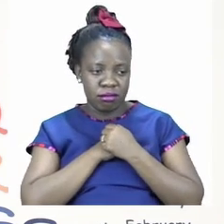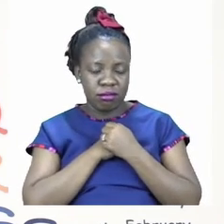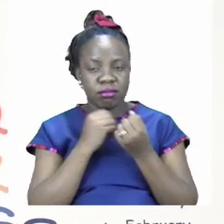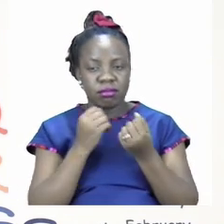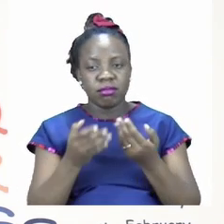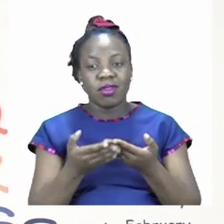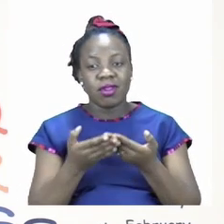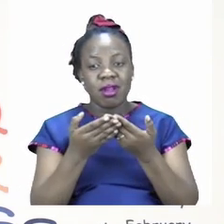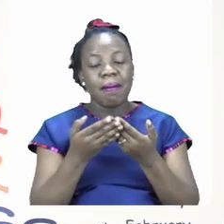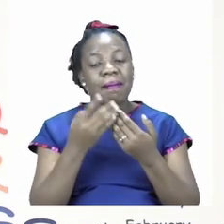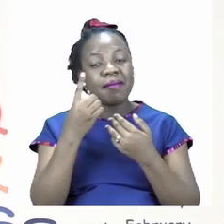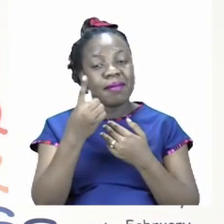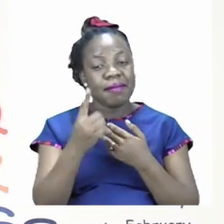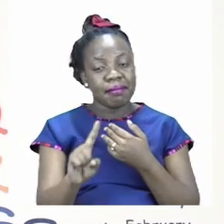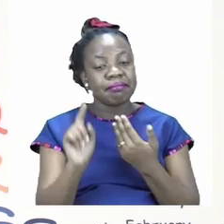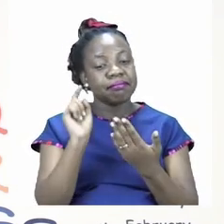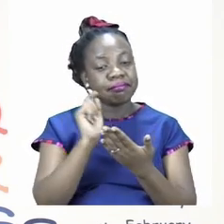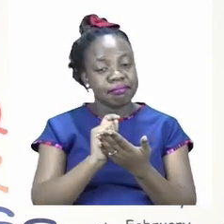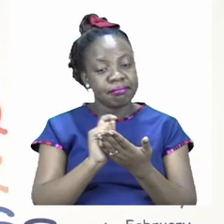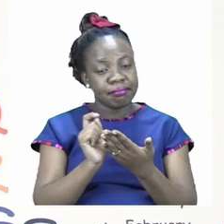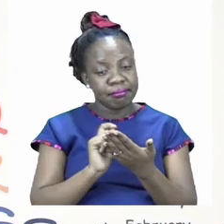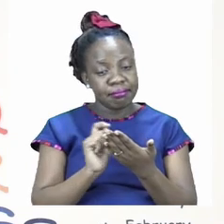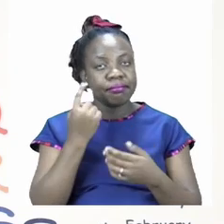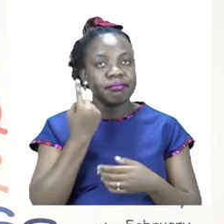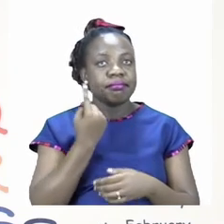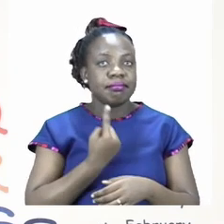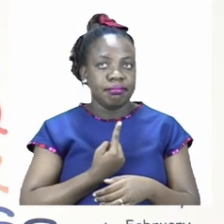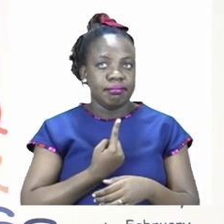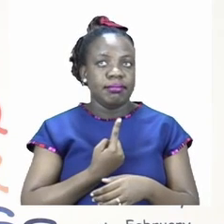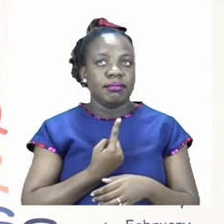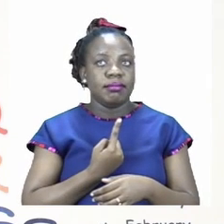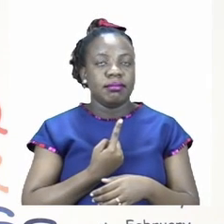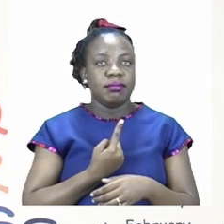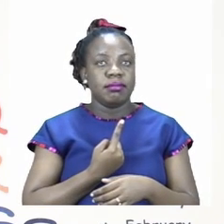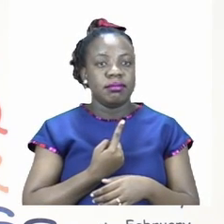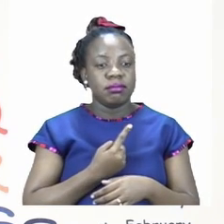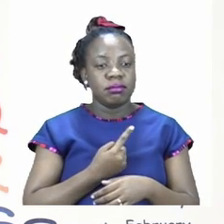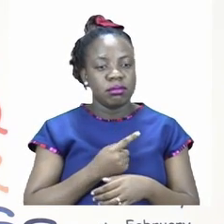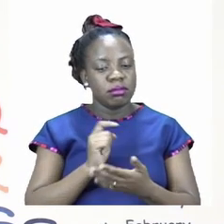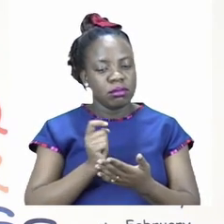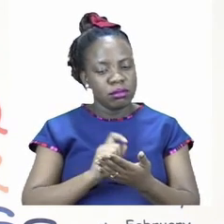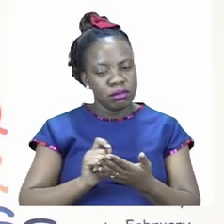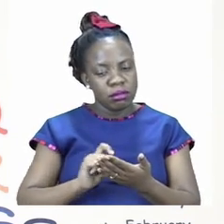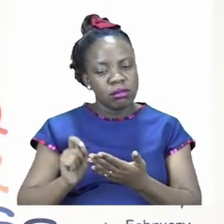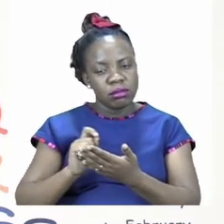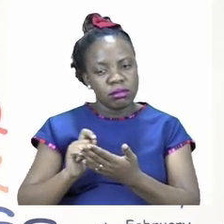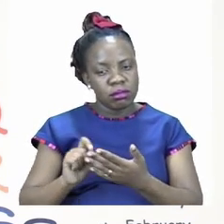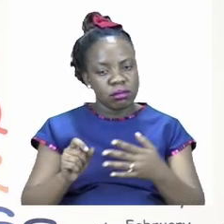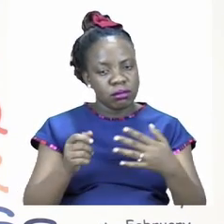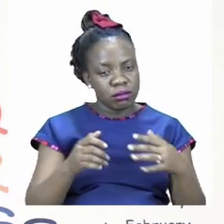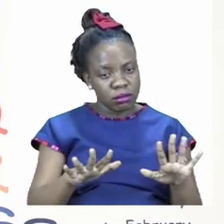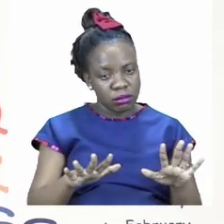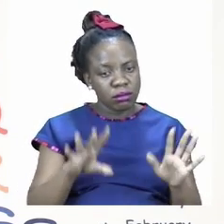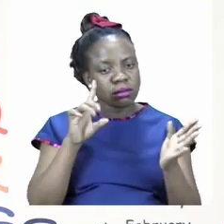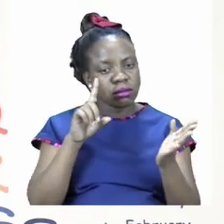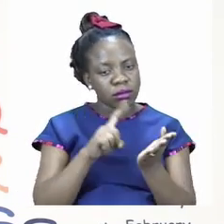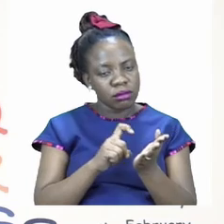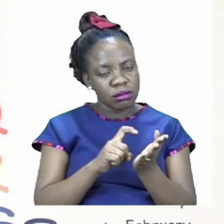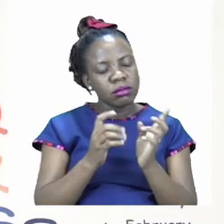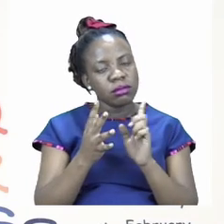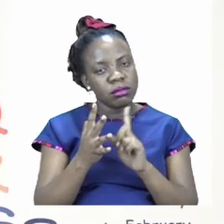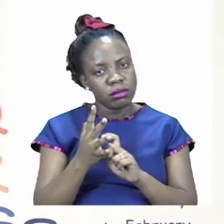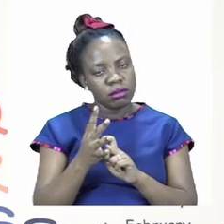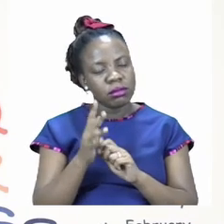yourself. So now that we're done with our work, we need to sanitize. Remember, sanitizing is very